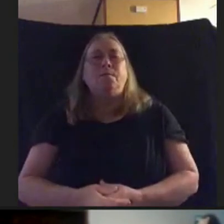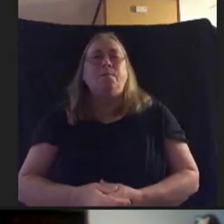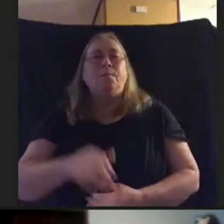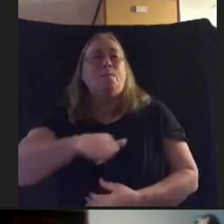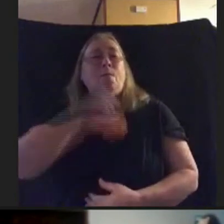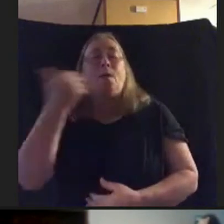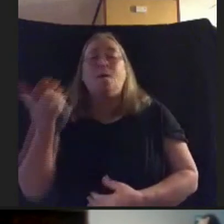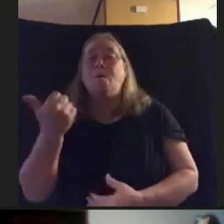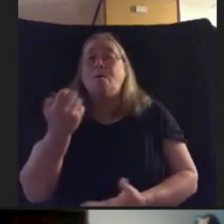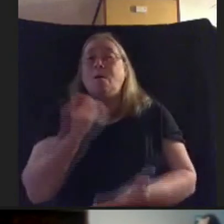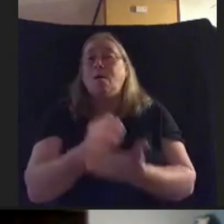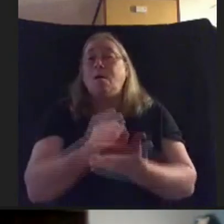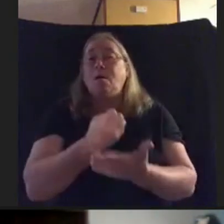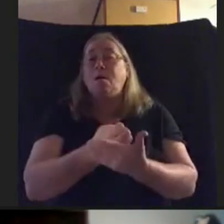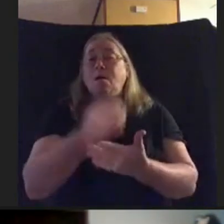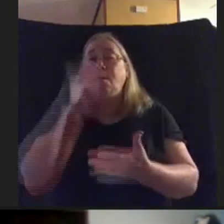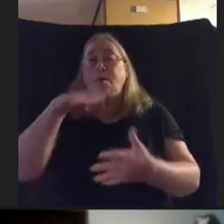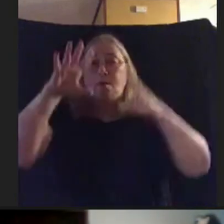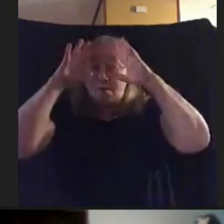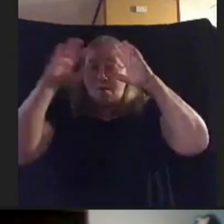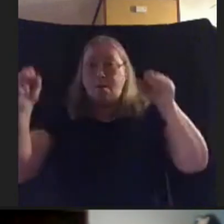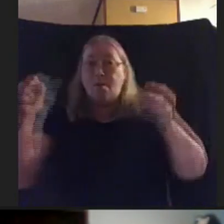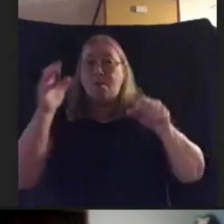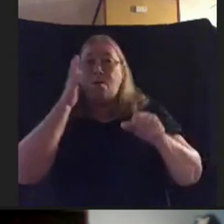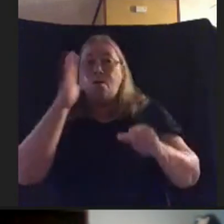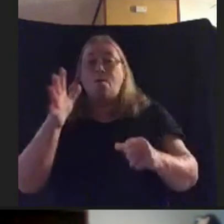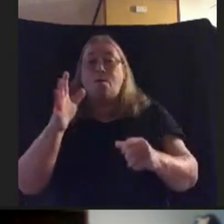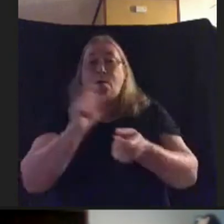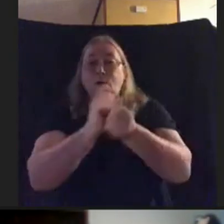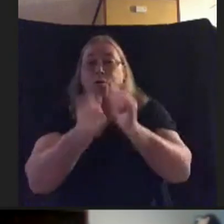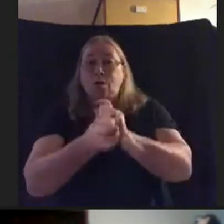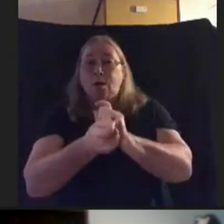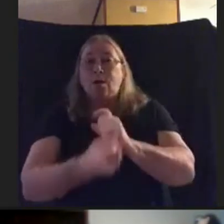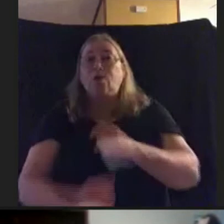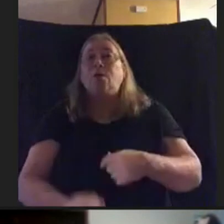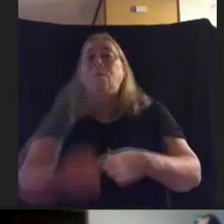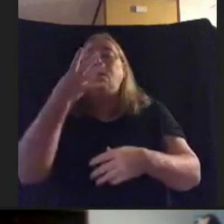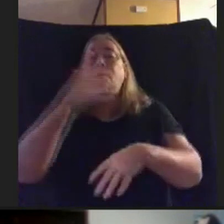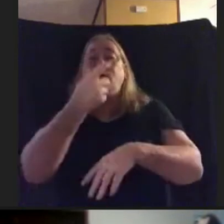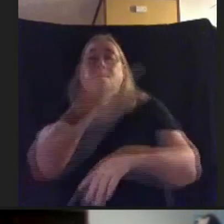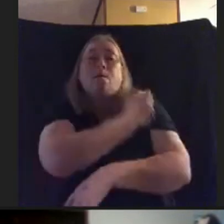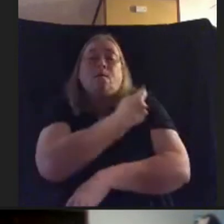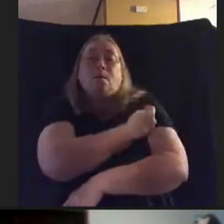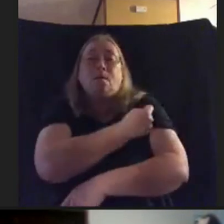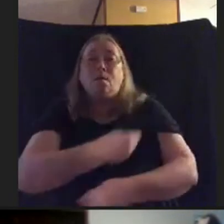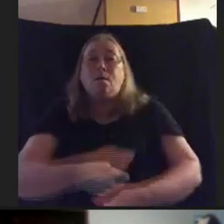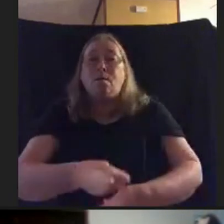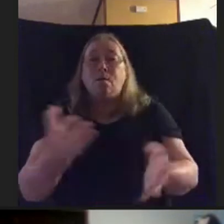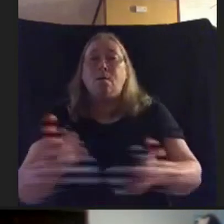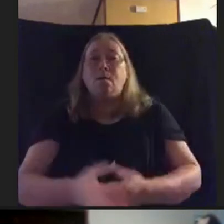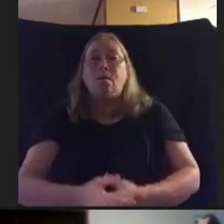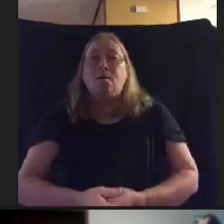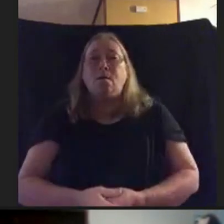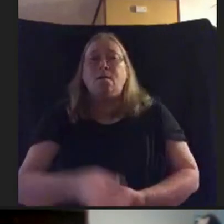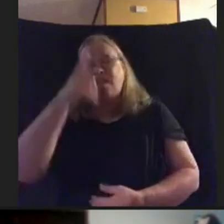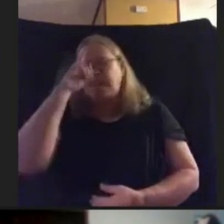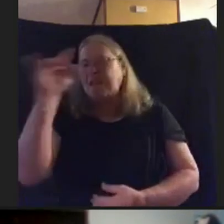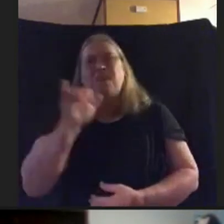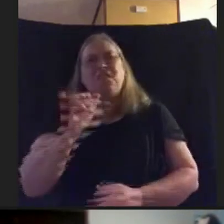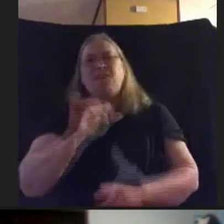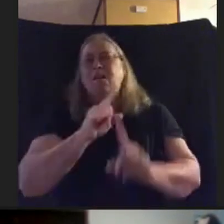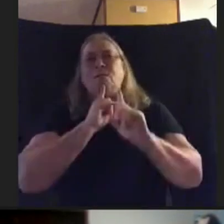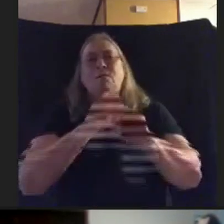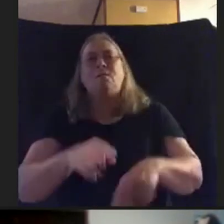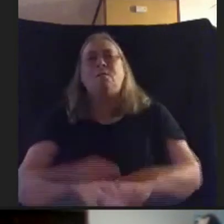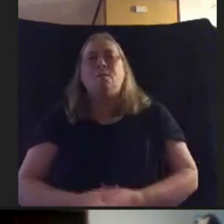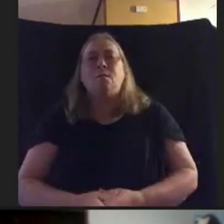Biden administration will alter the allocation strategy of use it or lose it? And I think my same response sort of applies. Is,